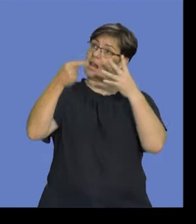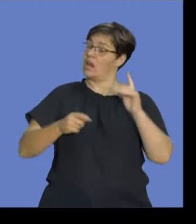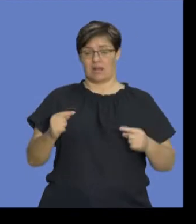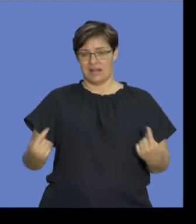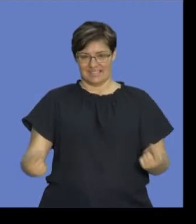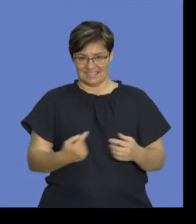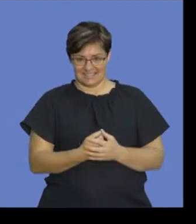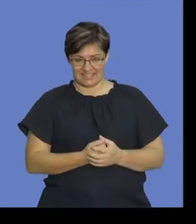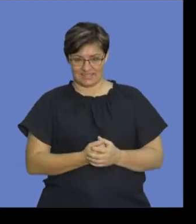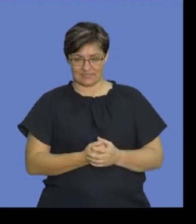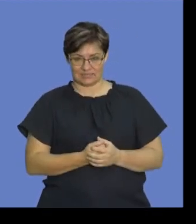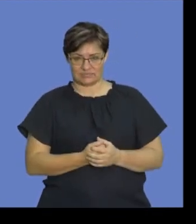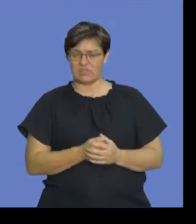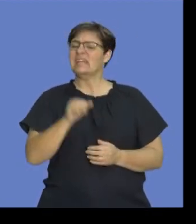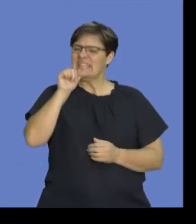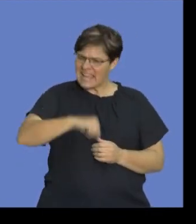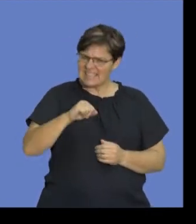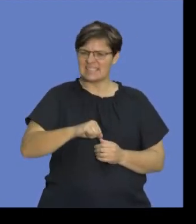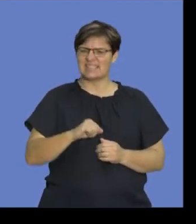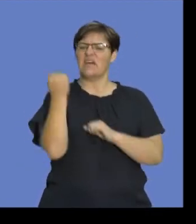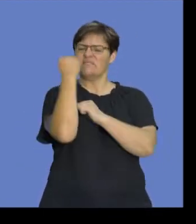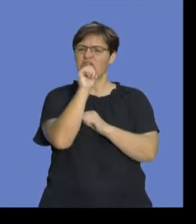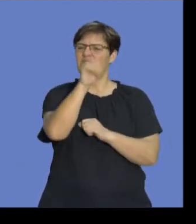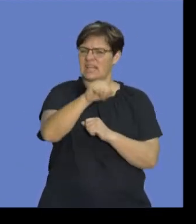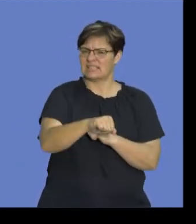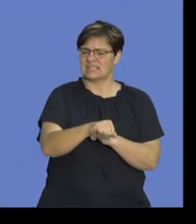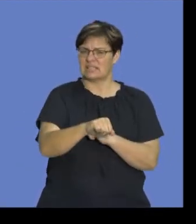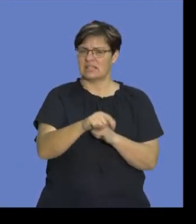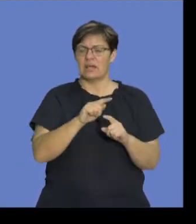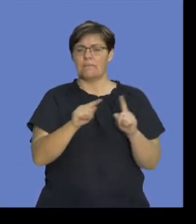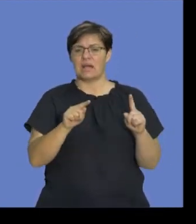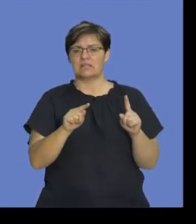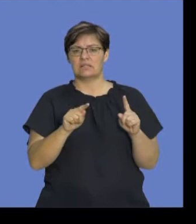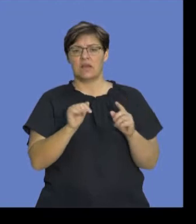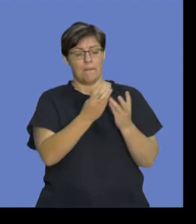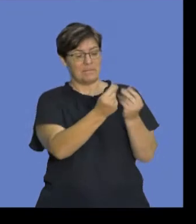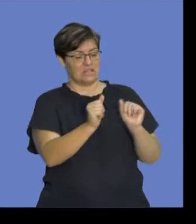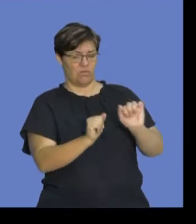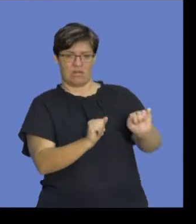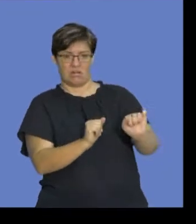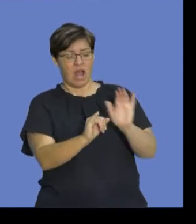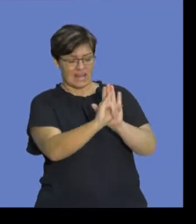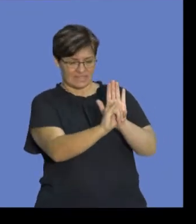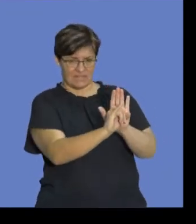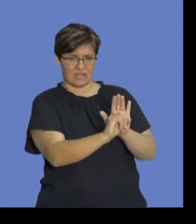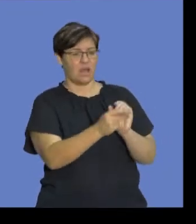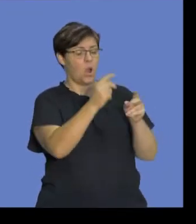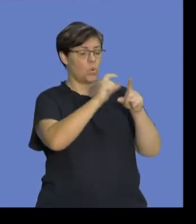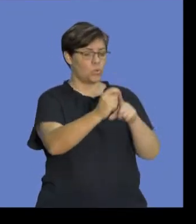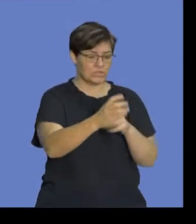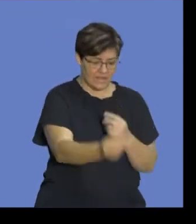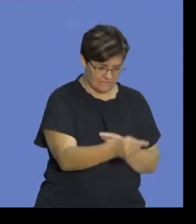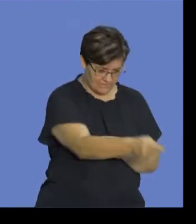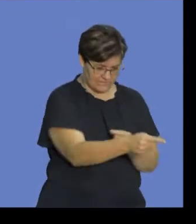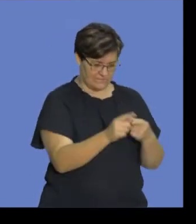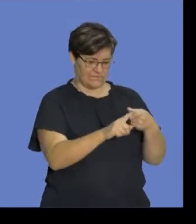identified. Okay? So, yes, it has to do with the factory, but you can't, it's unlike your material which you can identify. There's